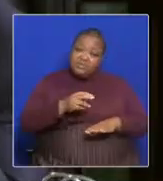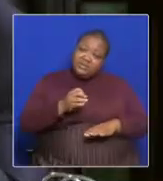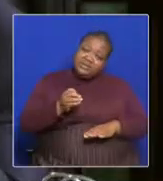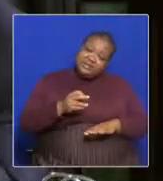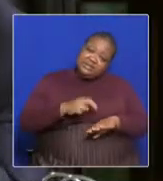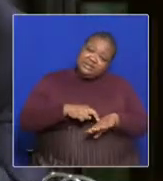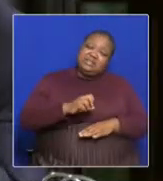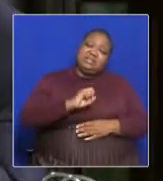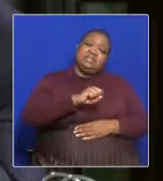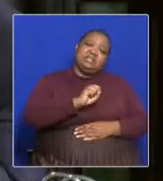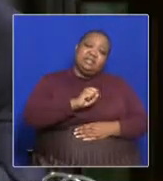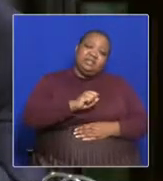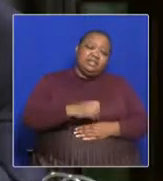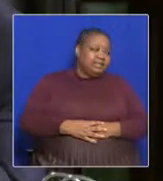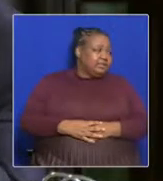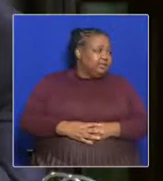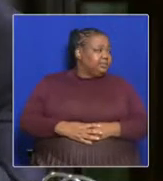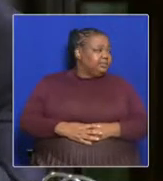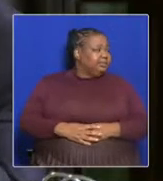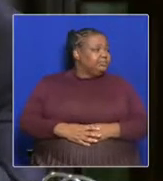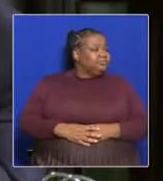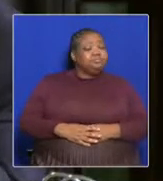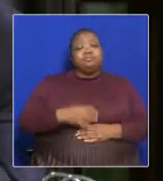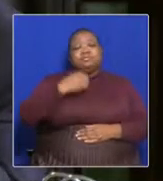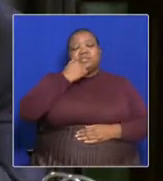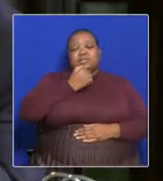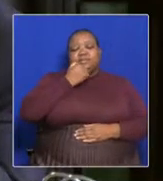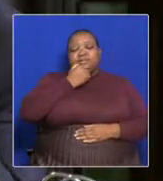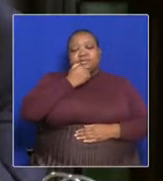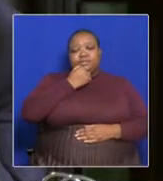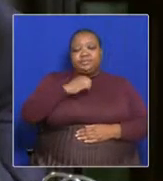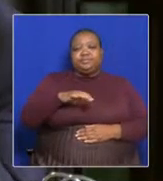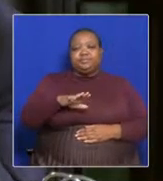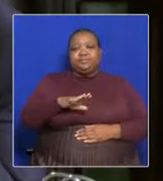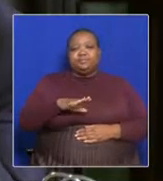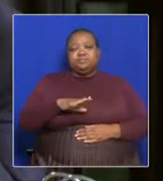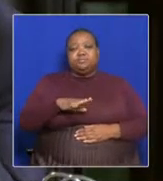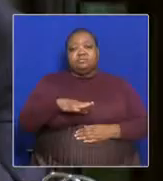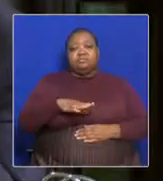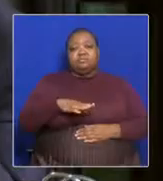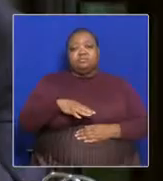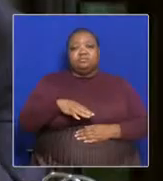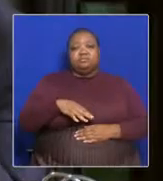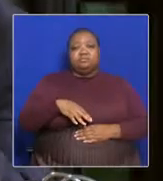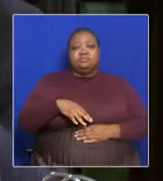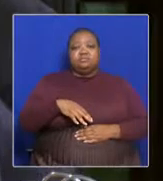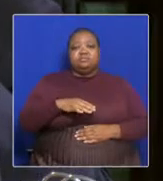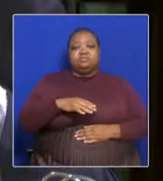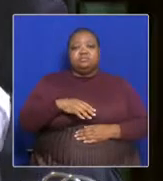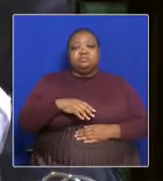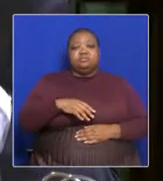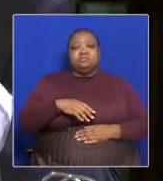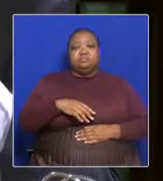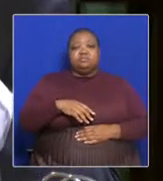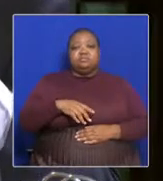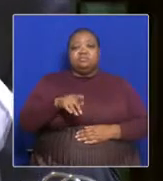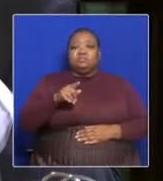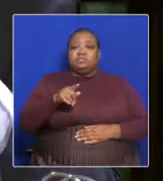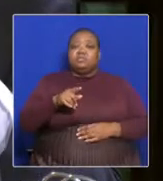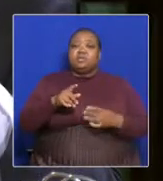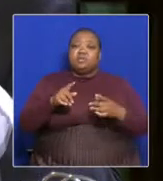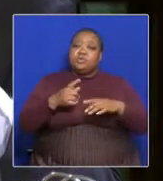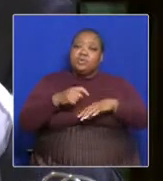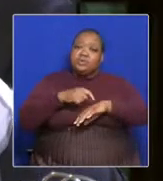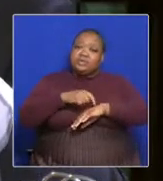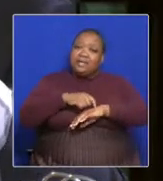Sorry. And you had maybe saying luxury of time, but I'll still use that. You actually had the luxury of time, because